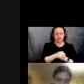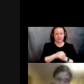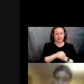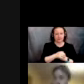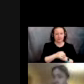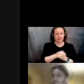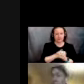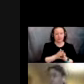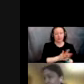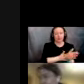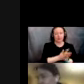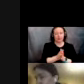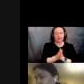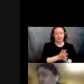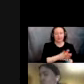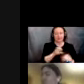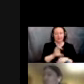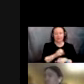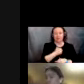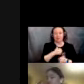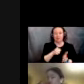there was,